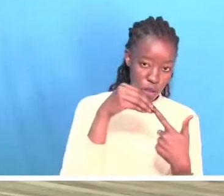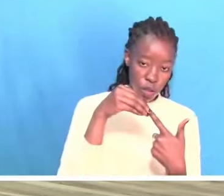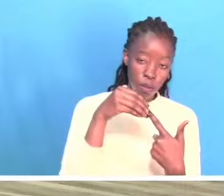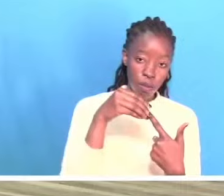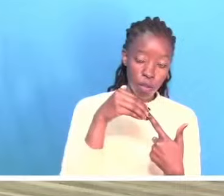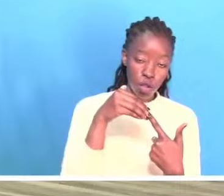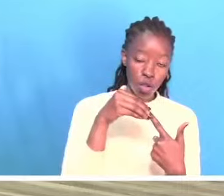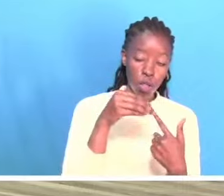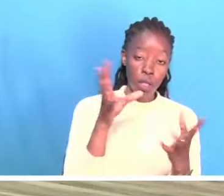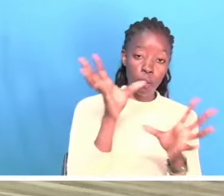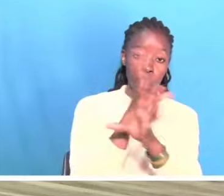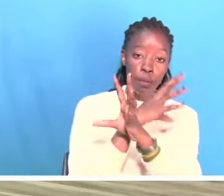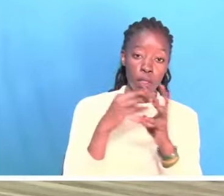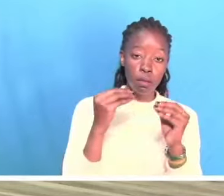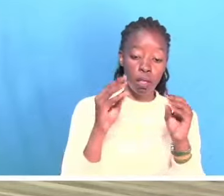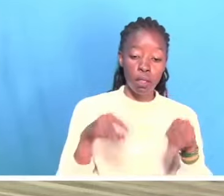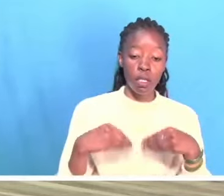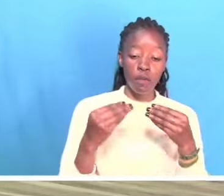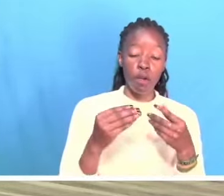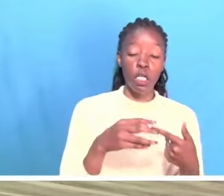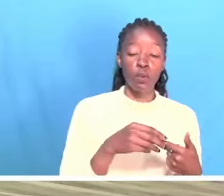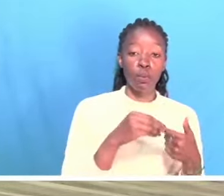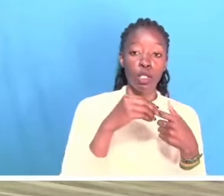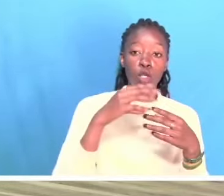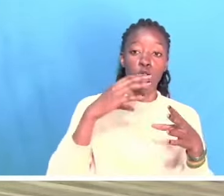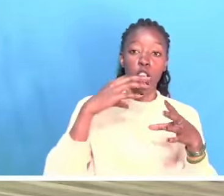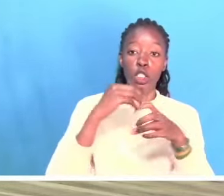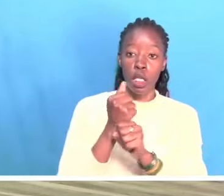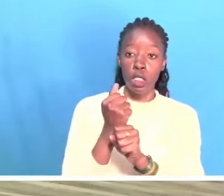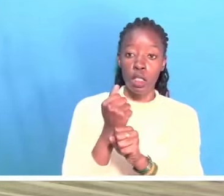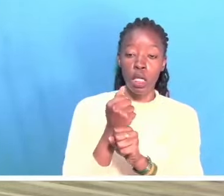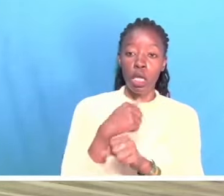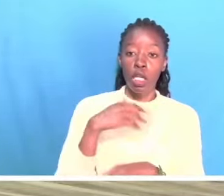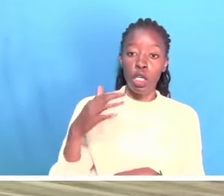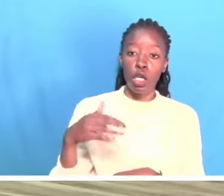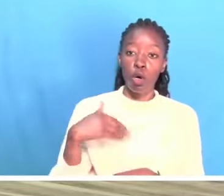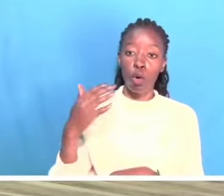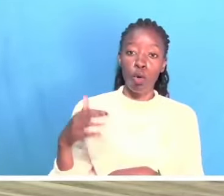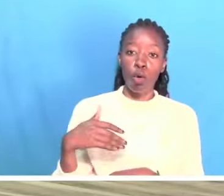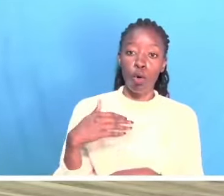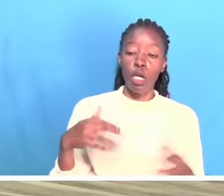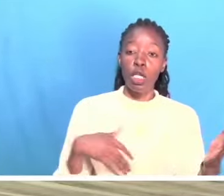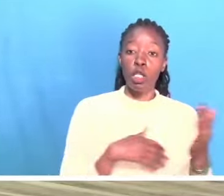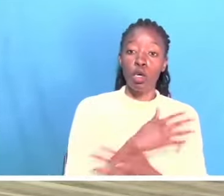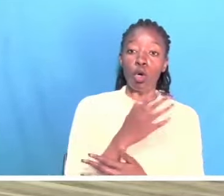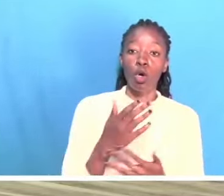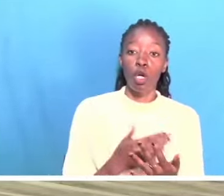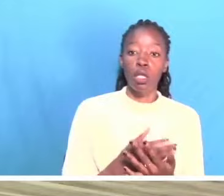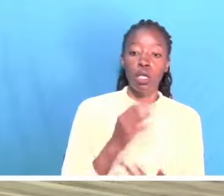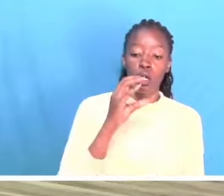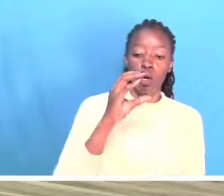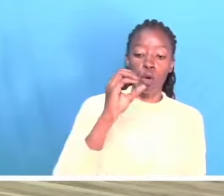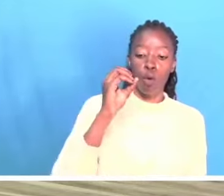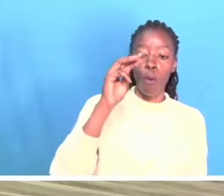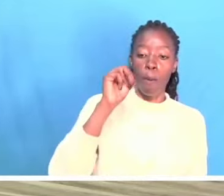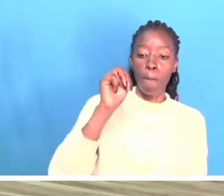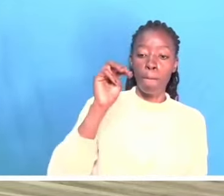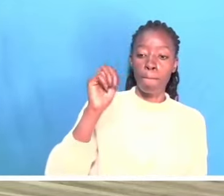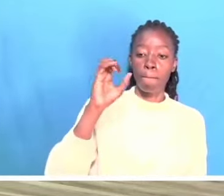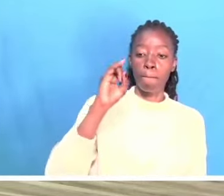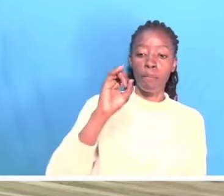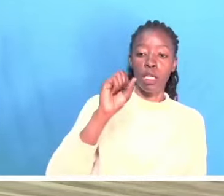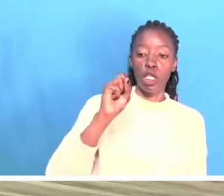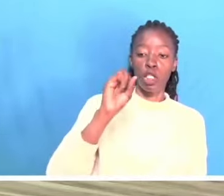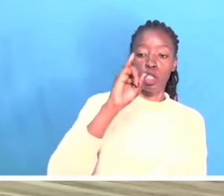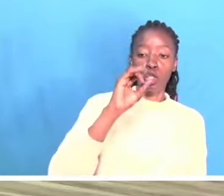The president has got special trust on every commissioned military officer. That is my parchment says. That the president has given you